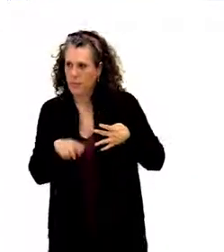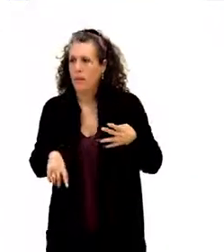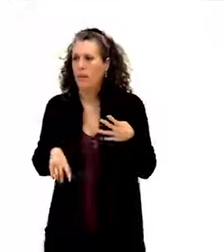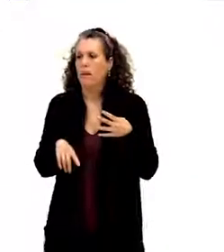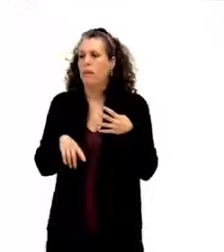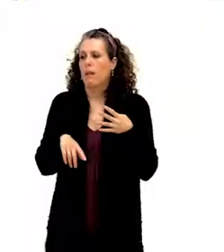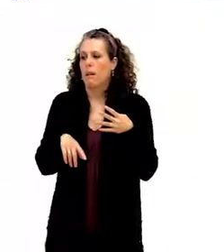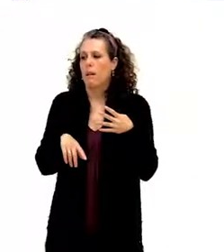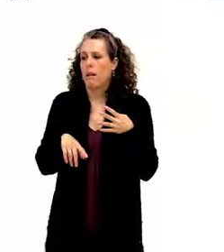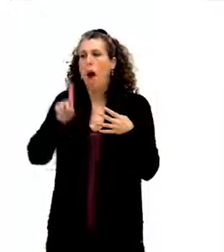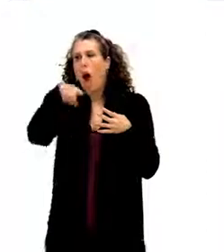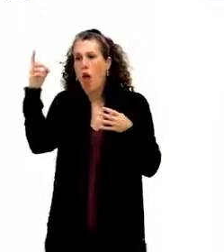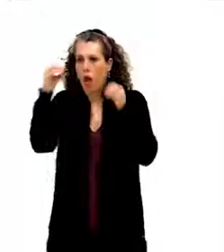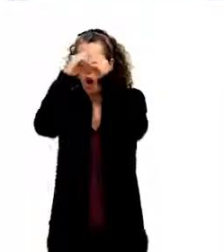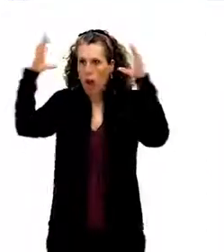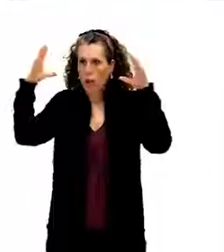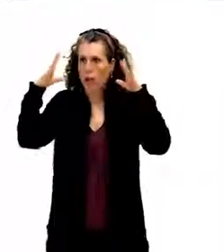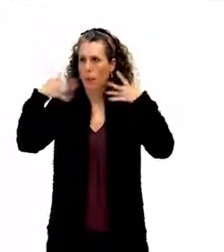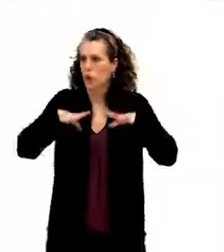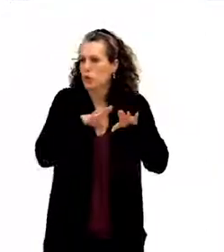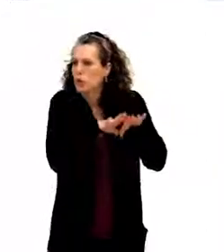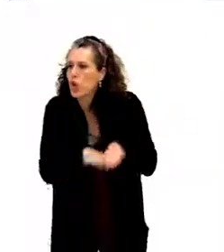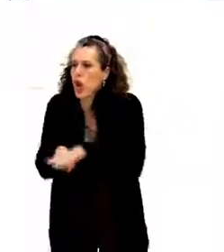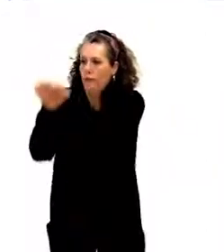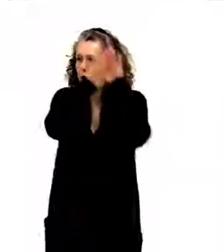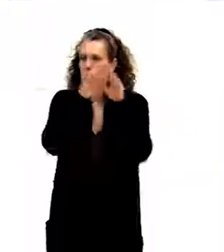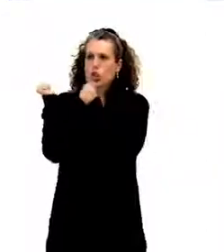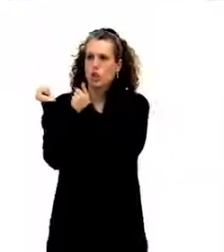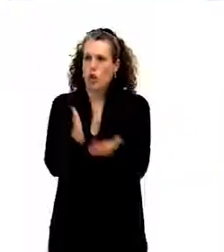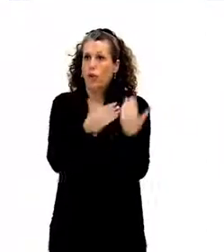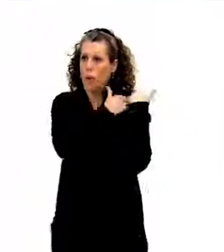a concept called universal service obligations.